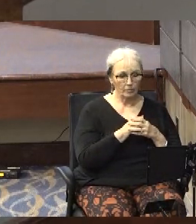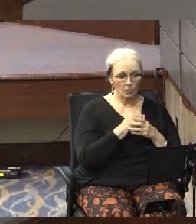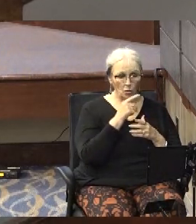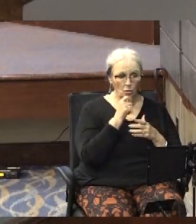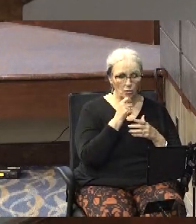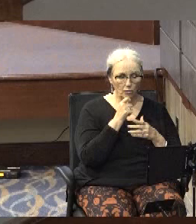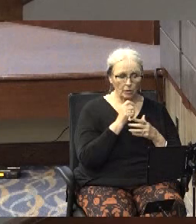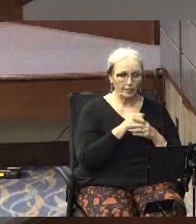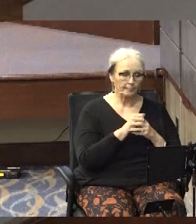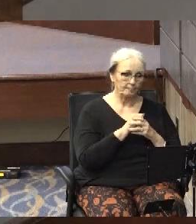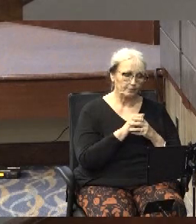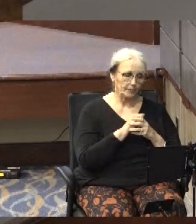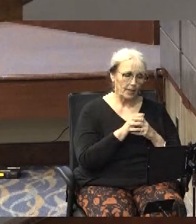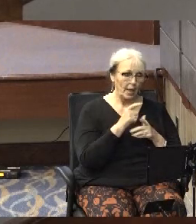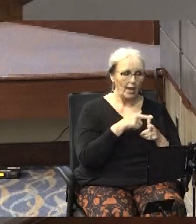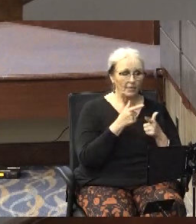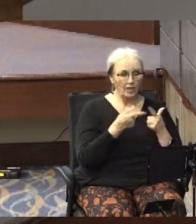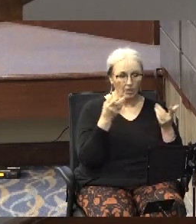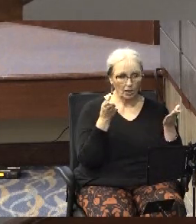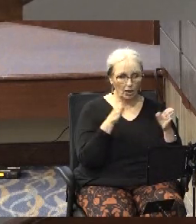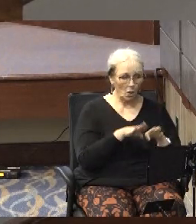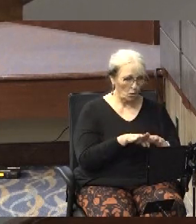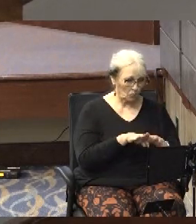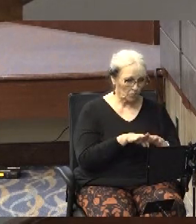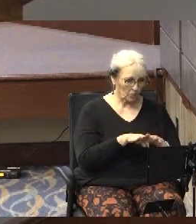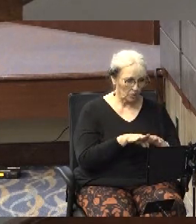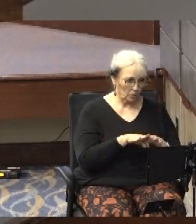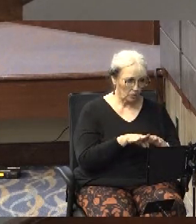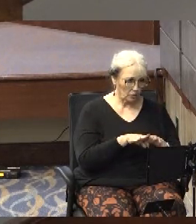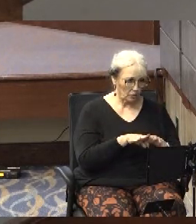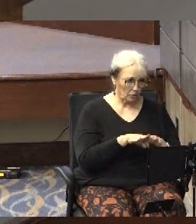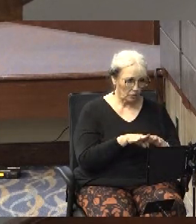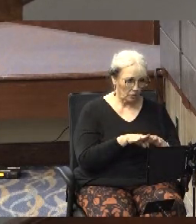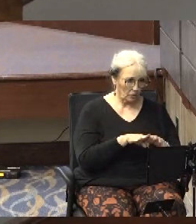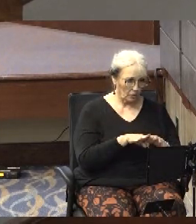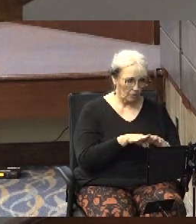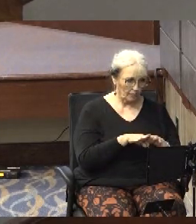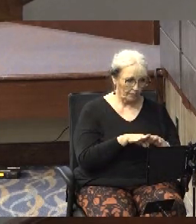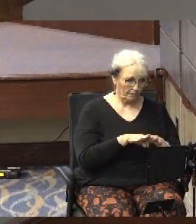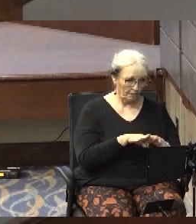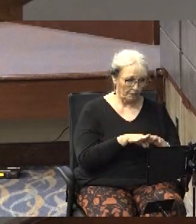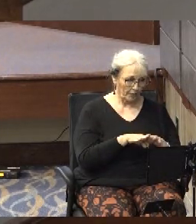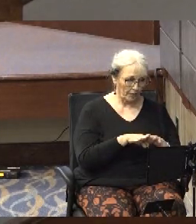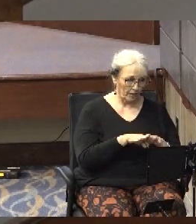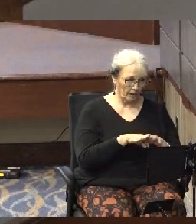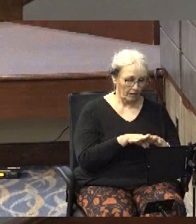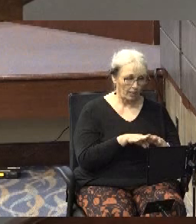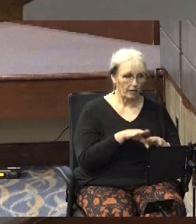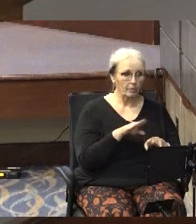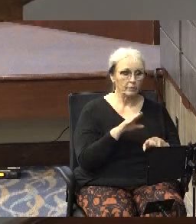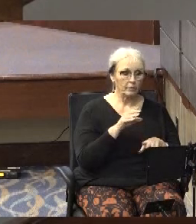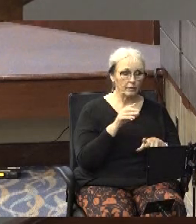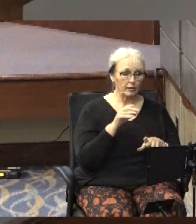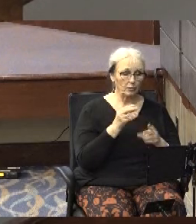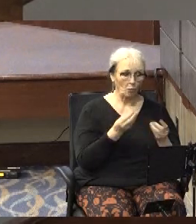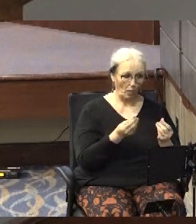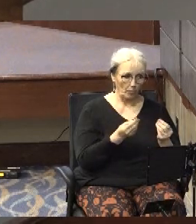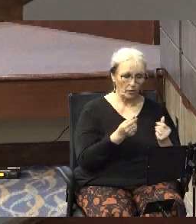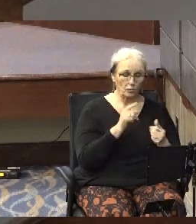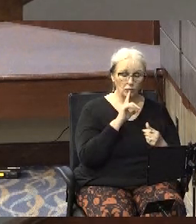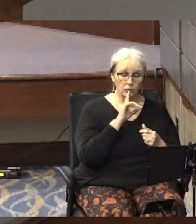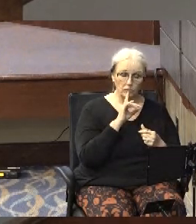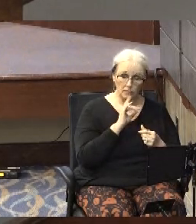then closed down, the plight on those properties was just